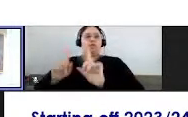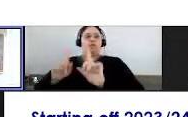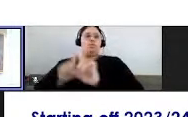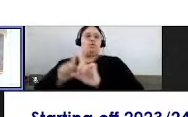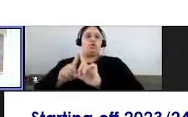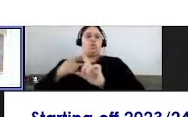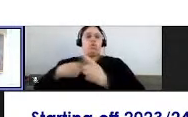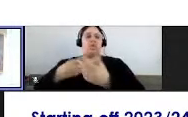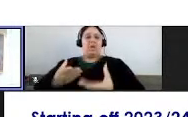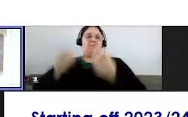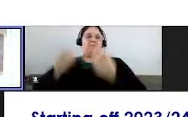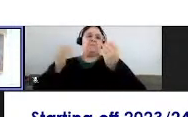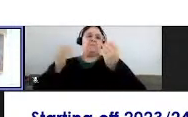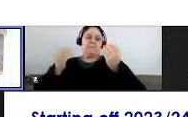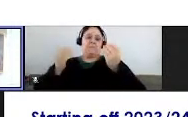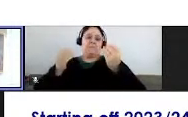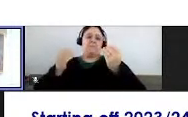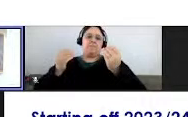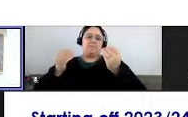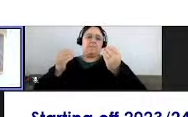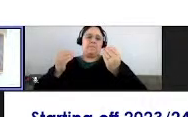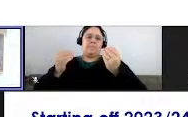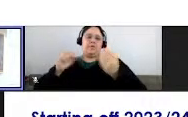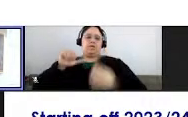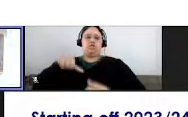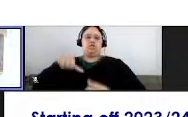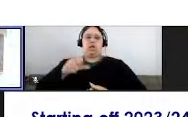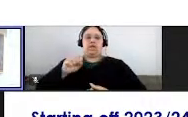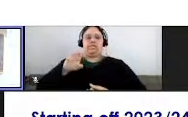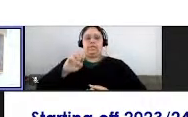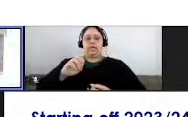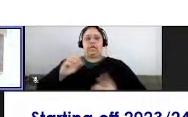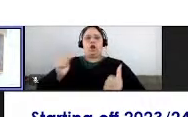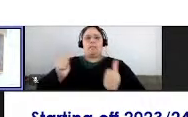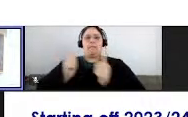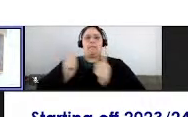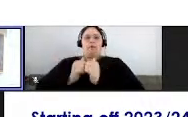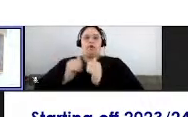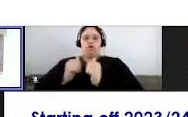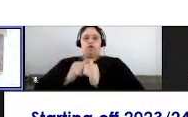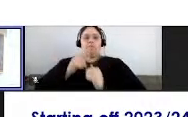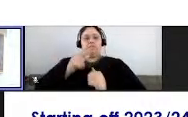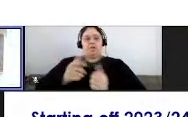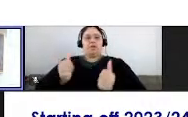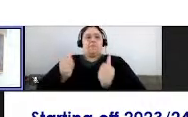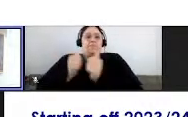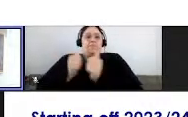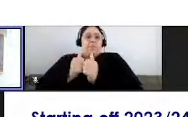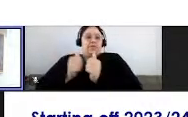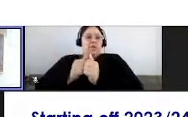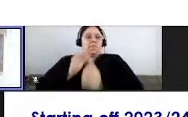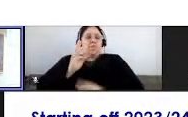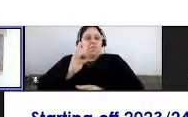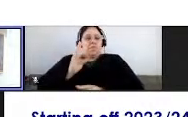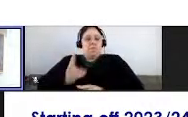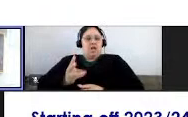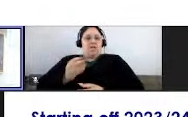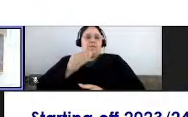we've landed our JSE partnership, and this will be a partnership that will